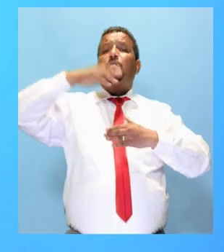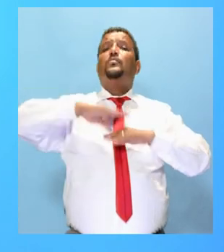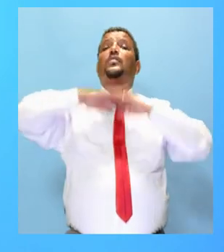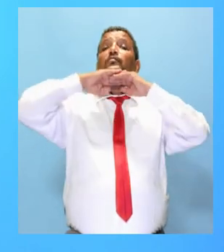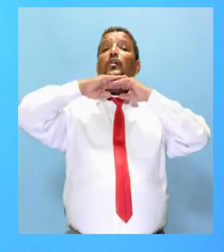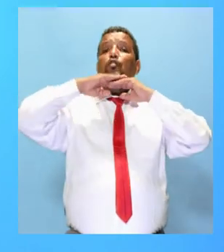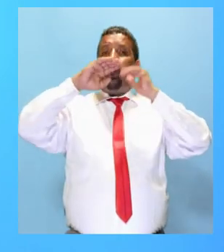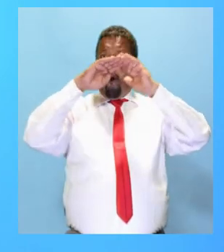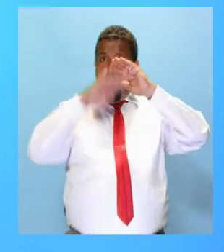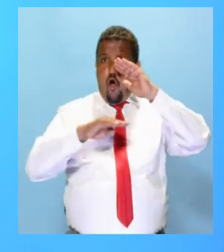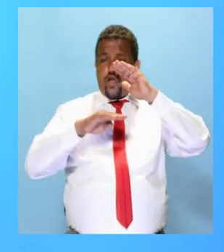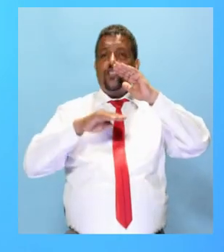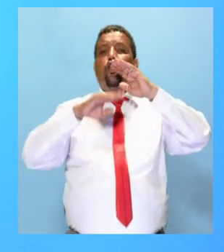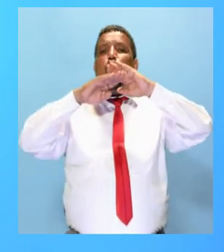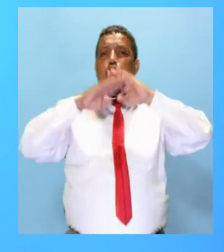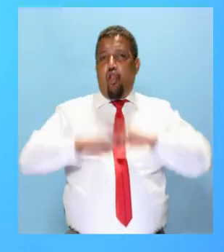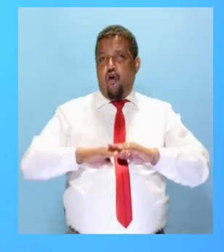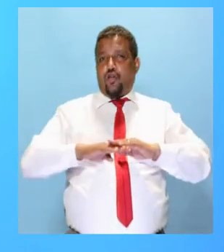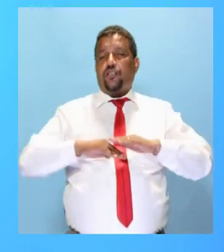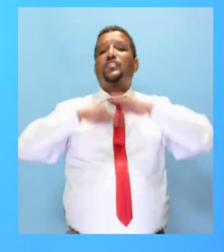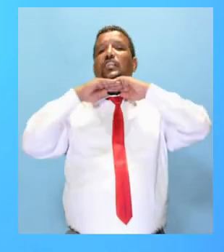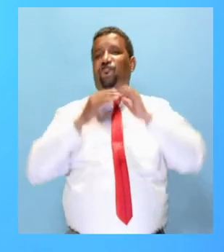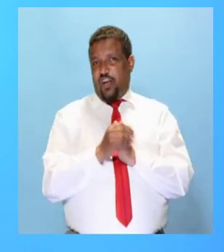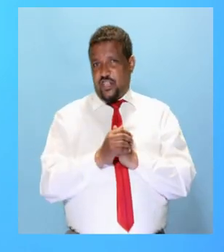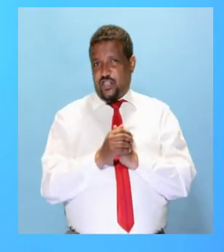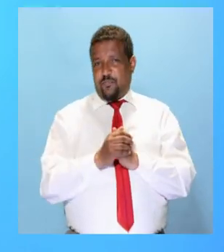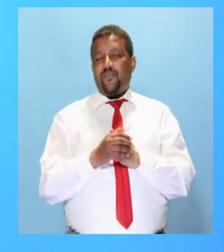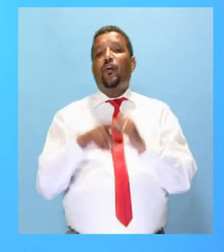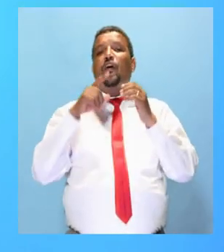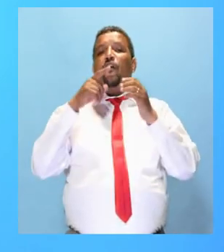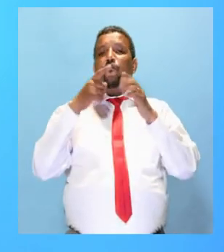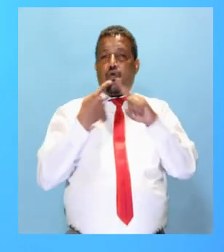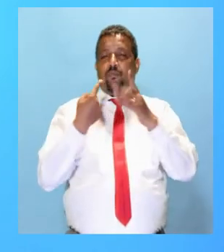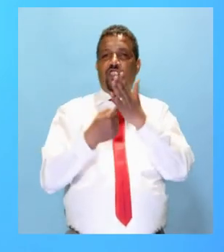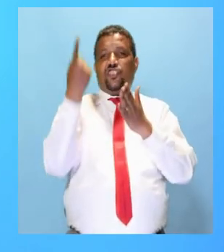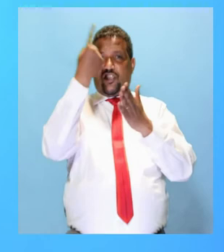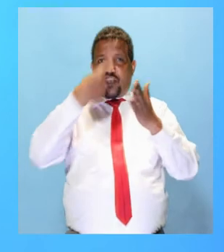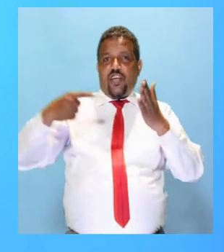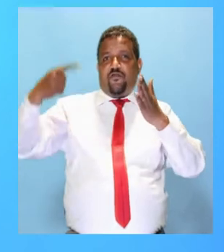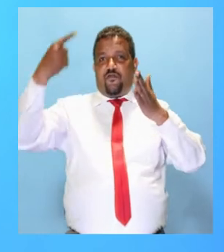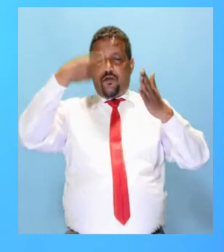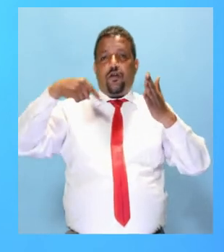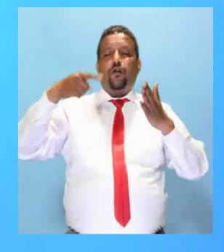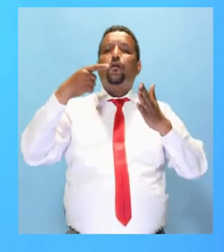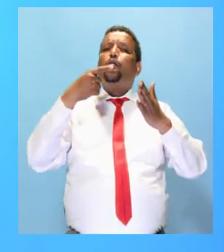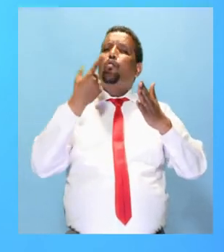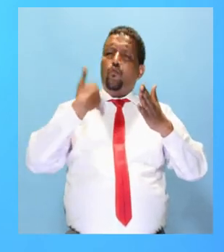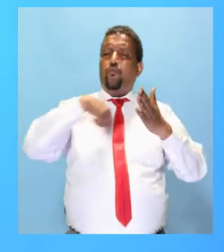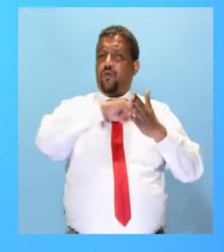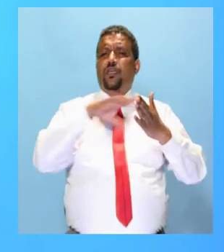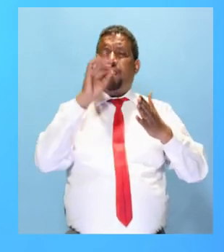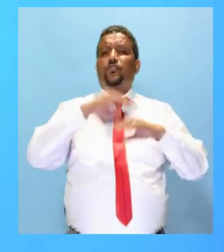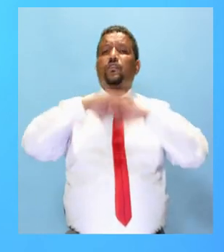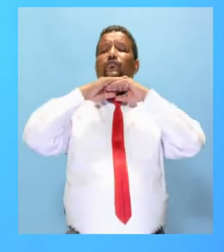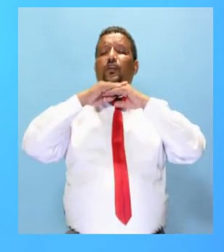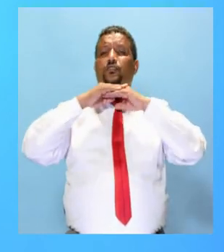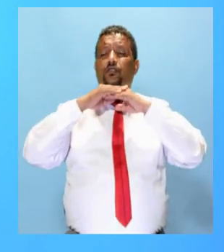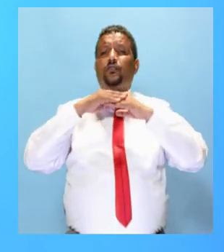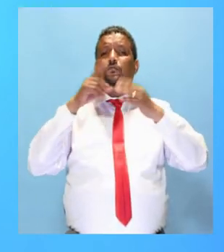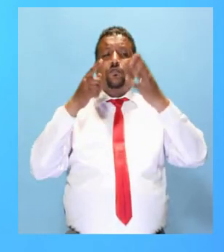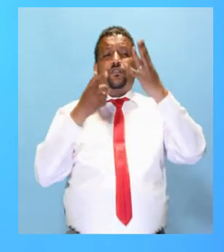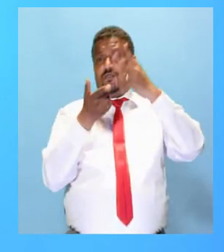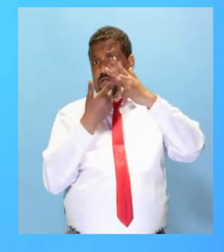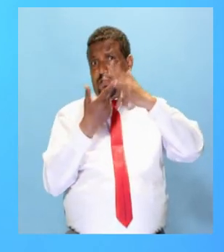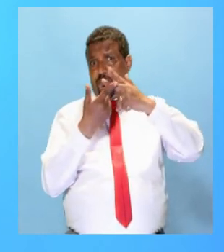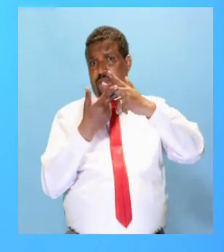lower satisfaction. So, from this curve, the satisfaction that we get from indifference curve 3 is greater than